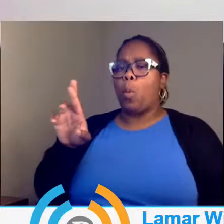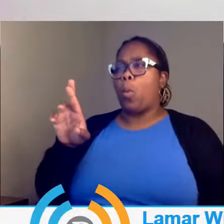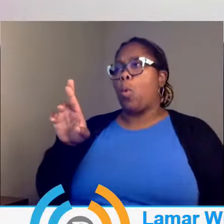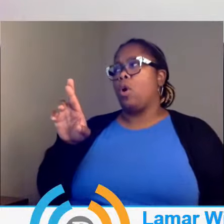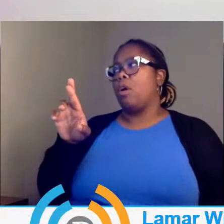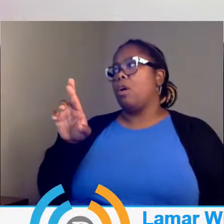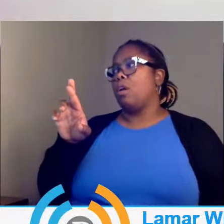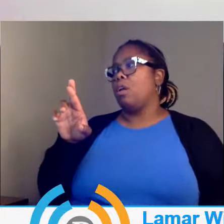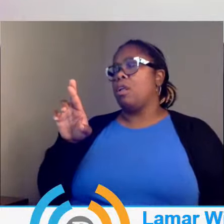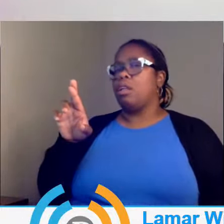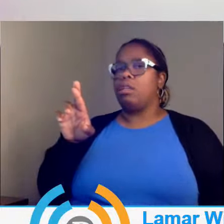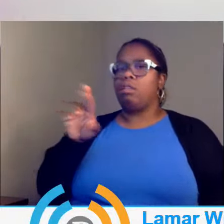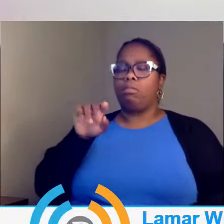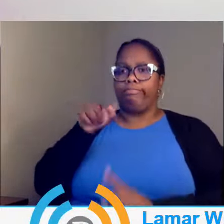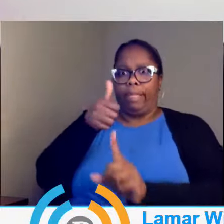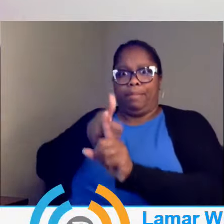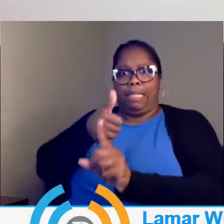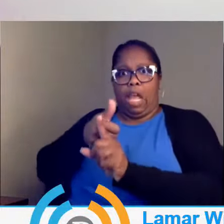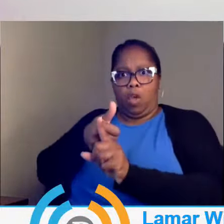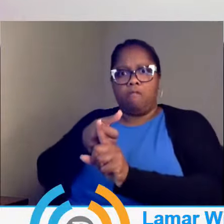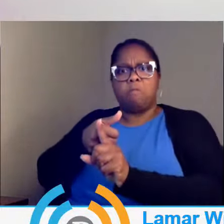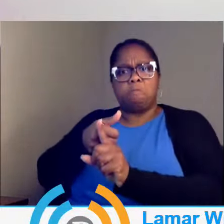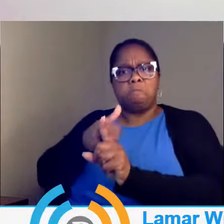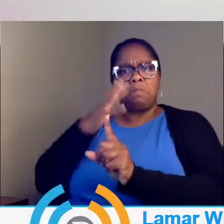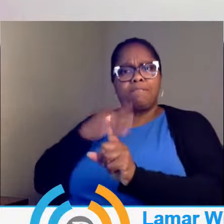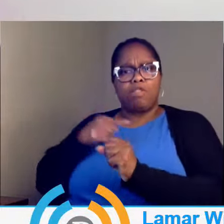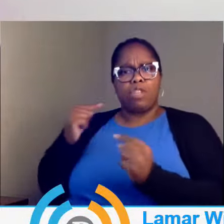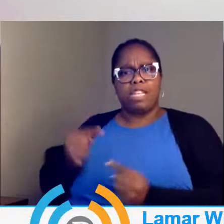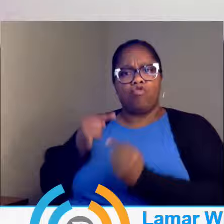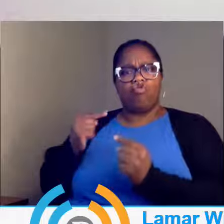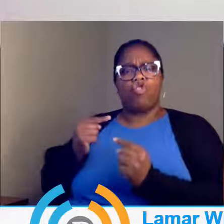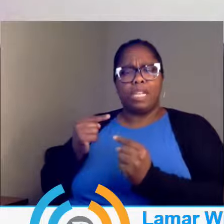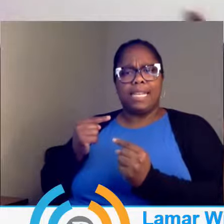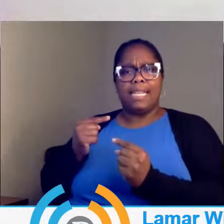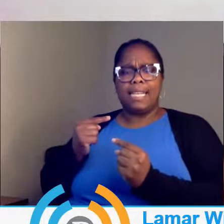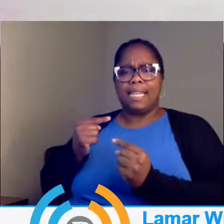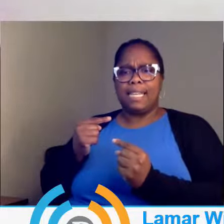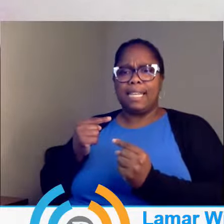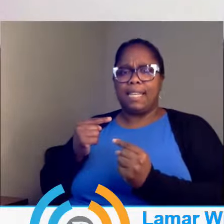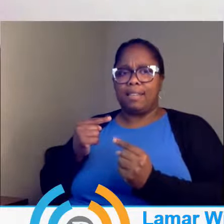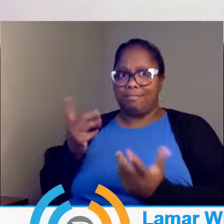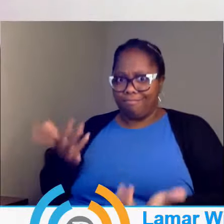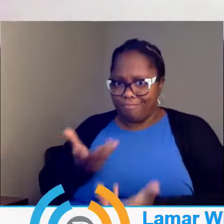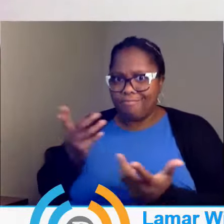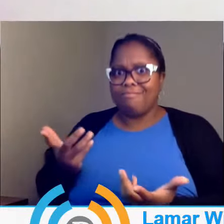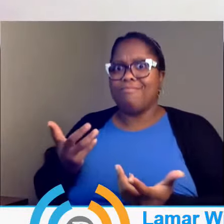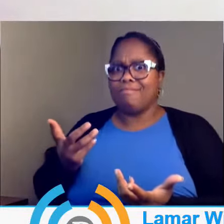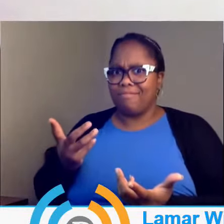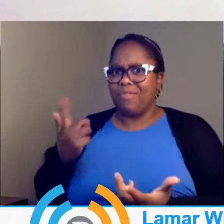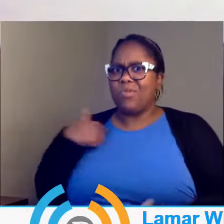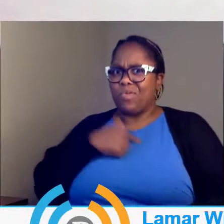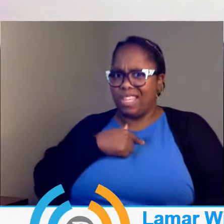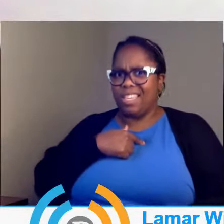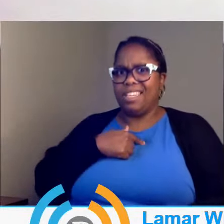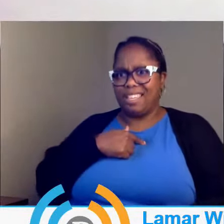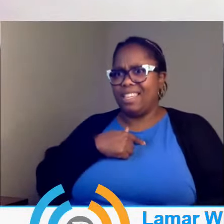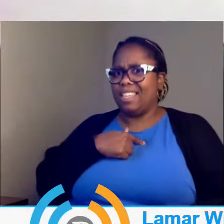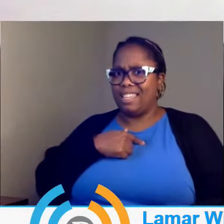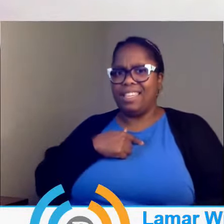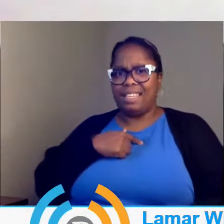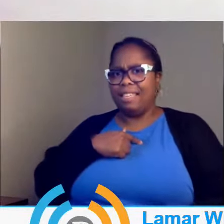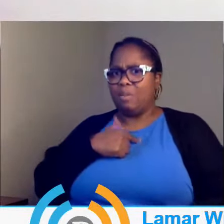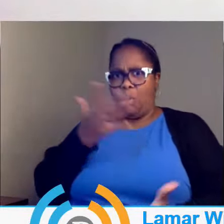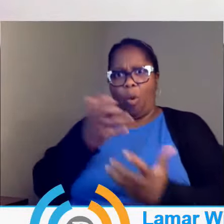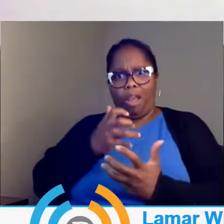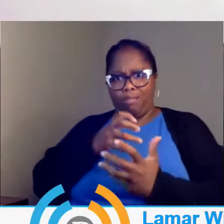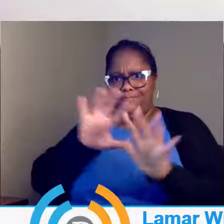or they themselves had been injured. Like we've had to do what we can to uplift those stories on